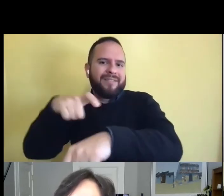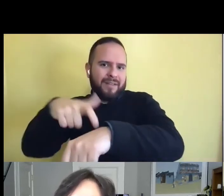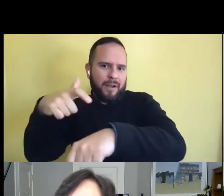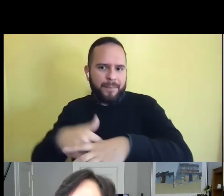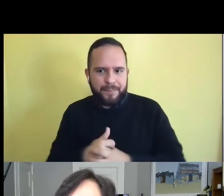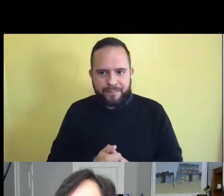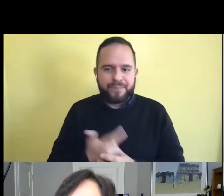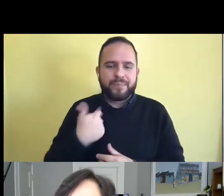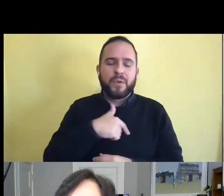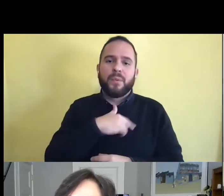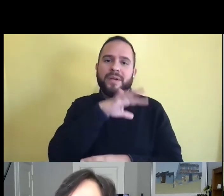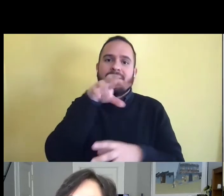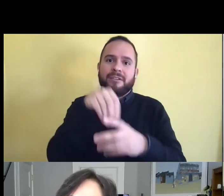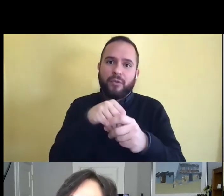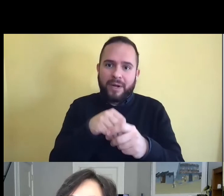advisors.